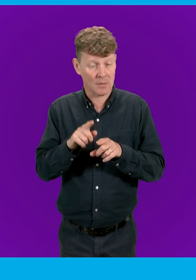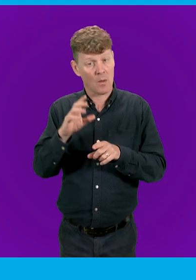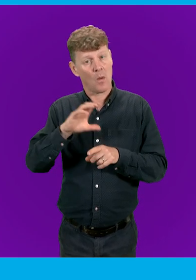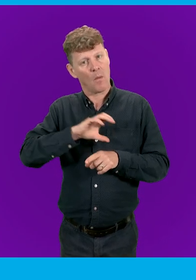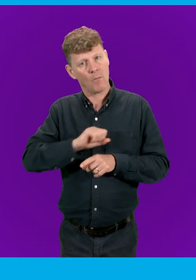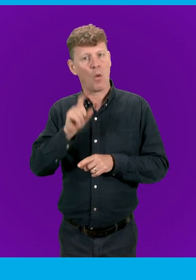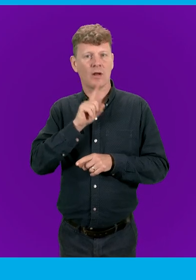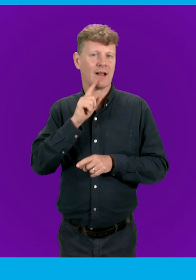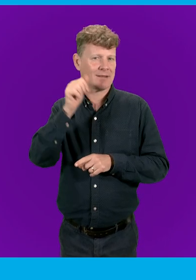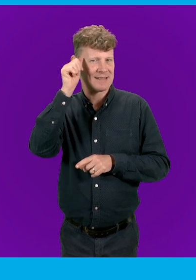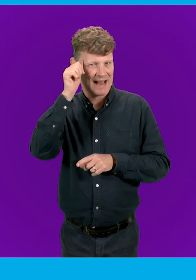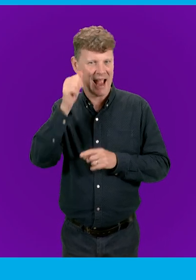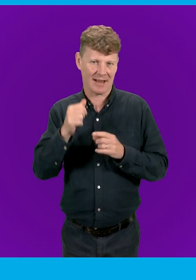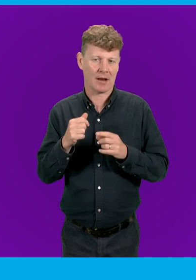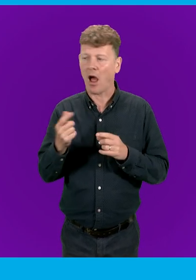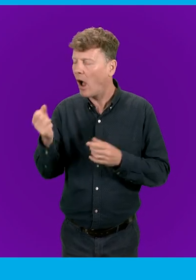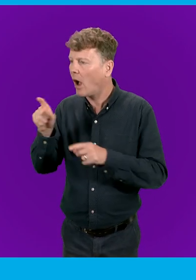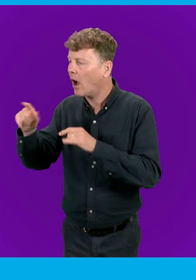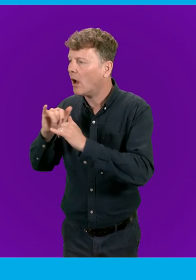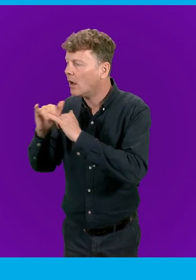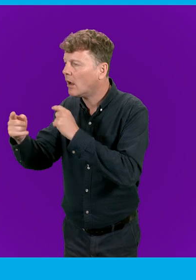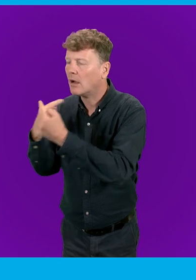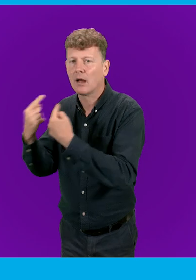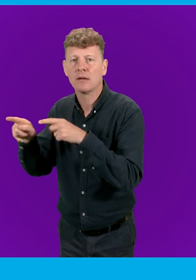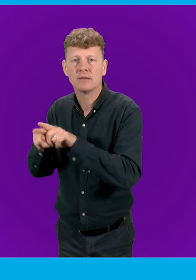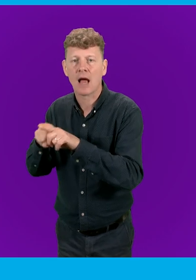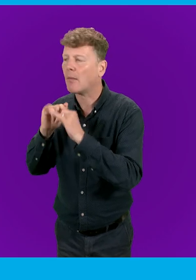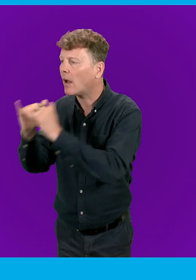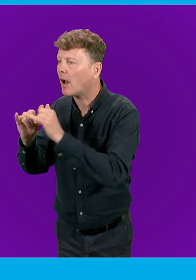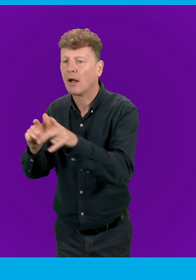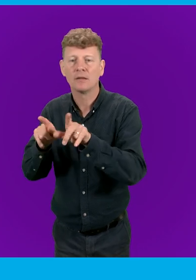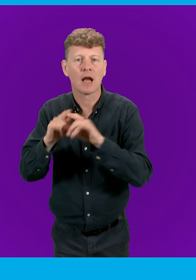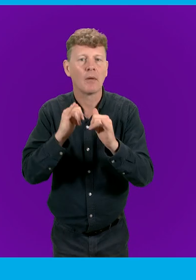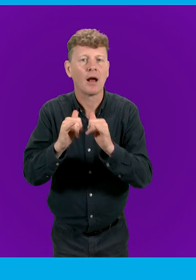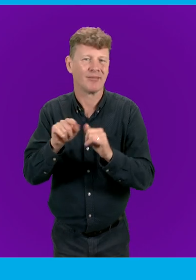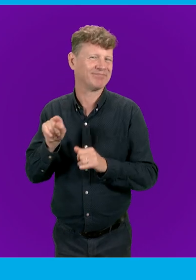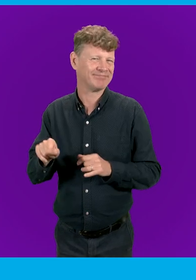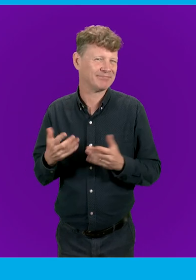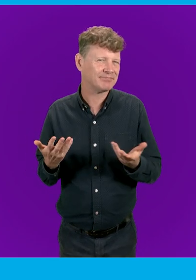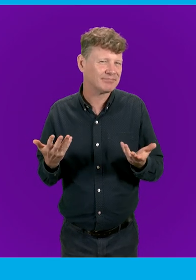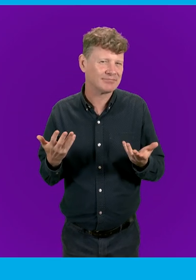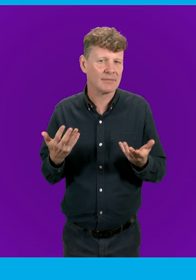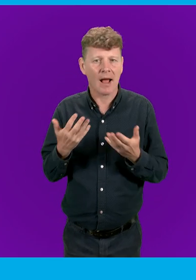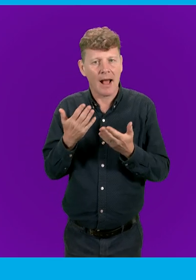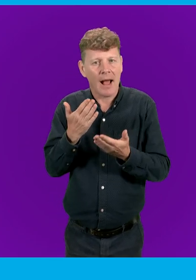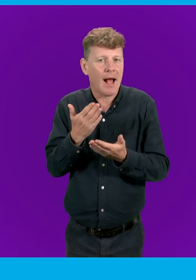that there were people who have experienced the same as us, or similar at least. So there are people who